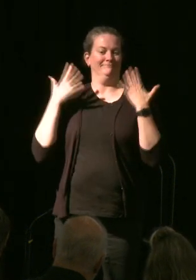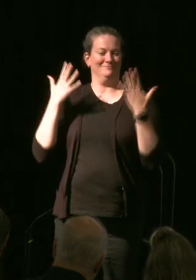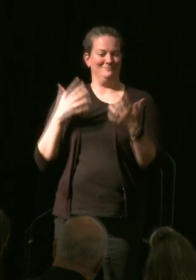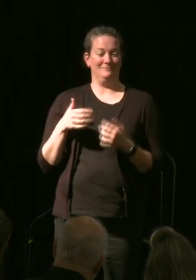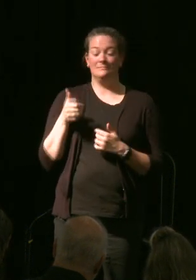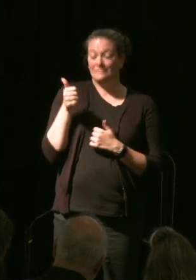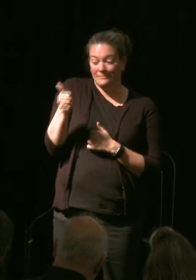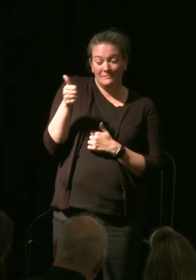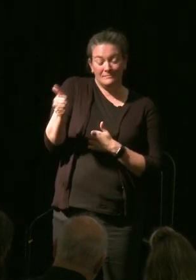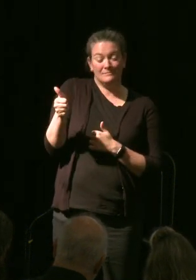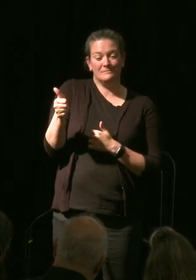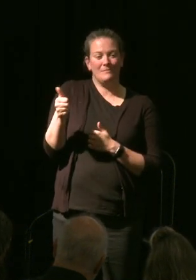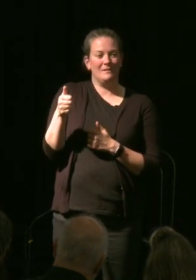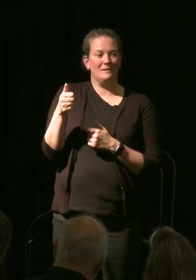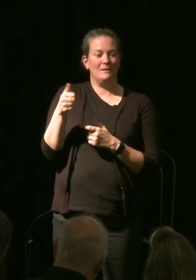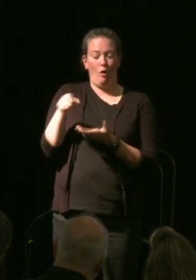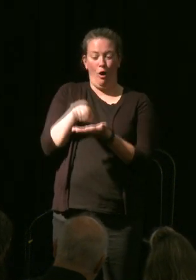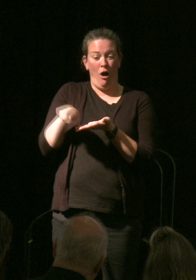award-winning author,